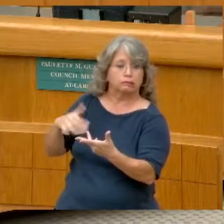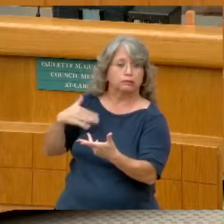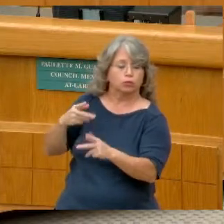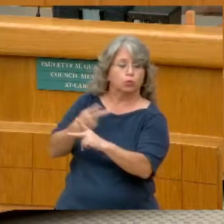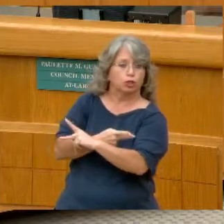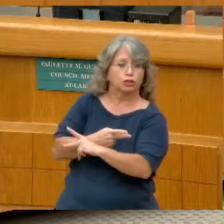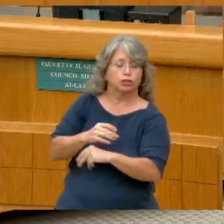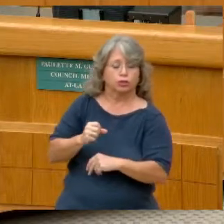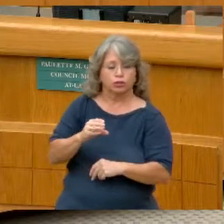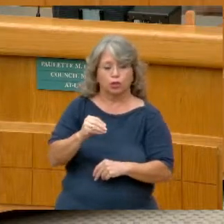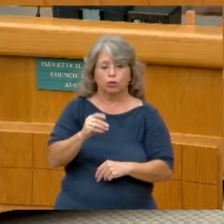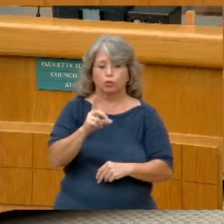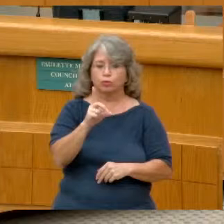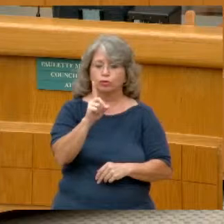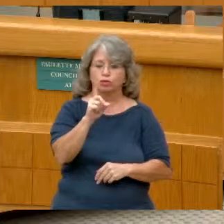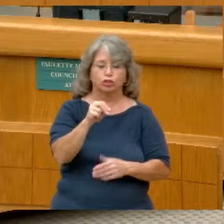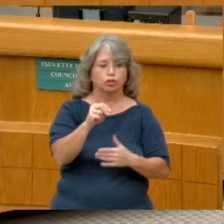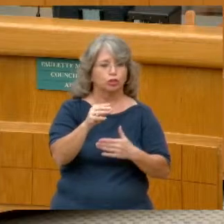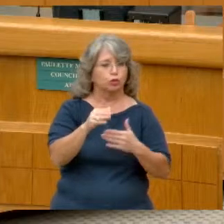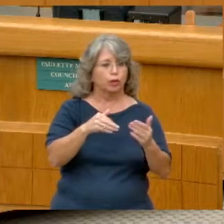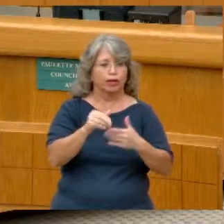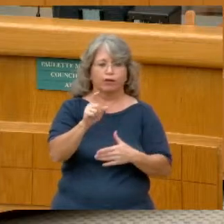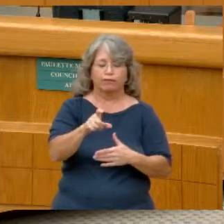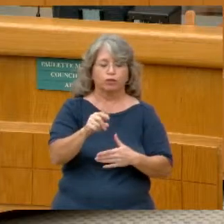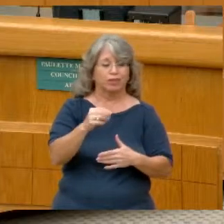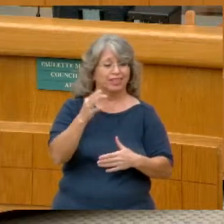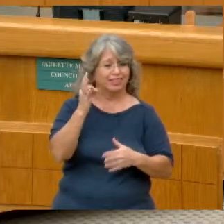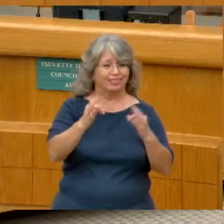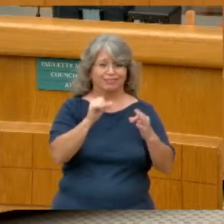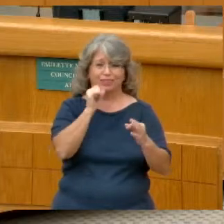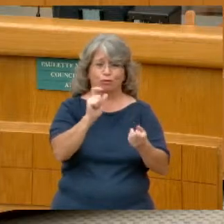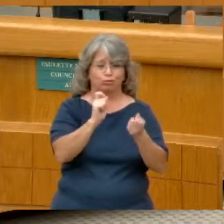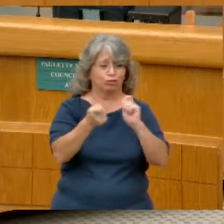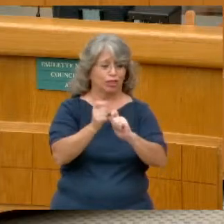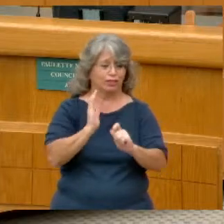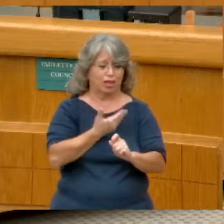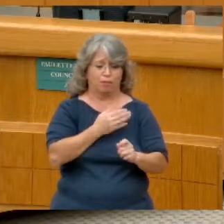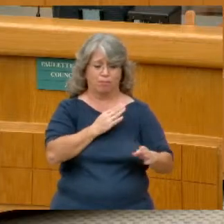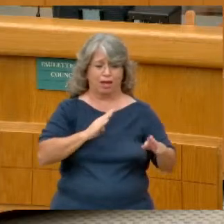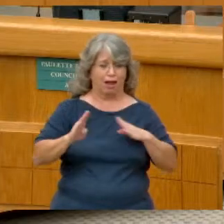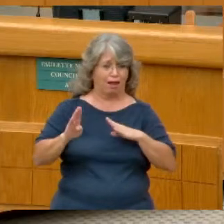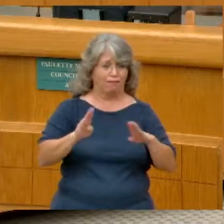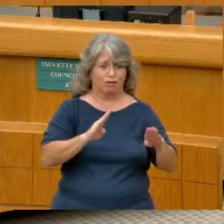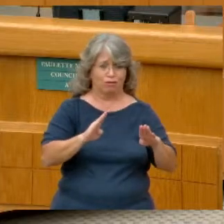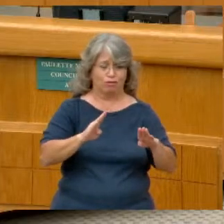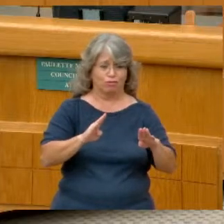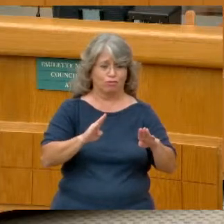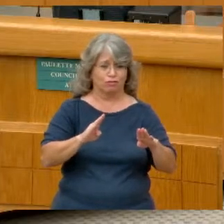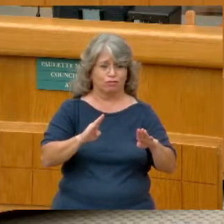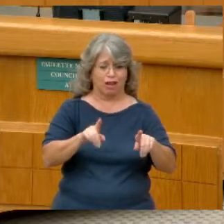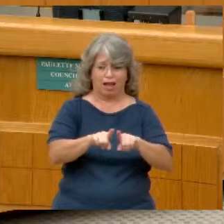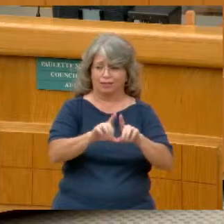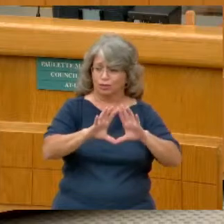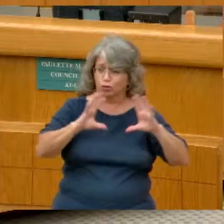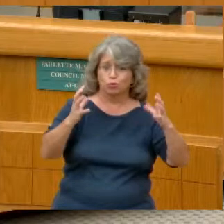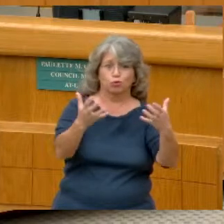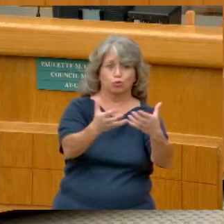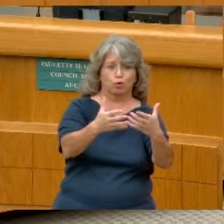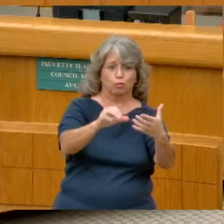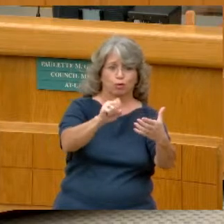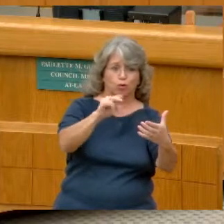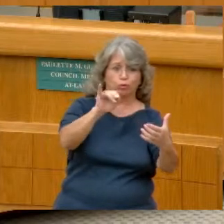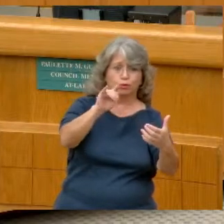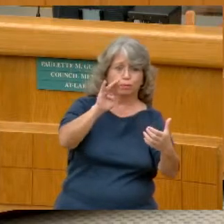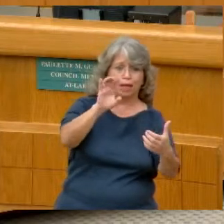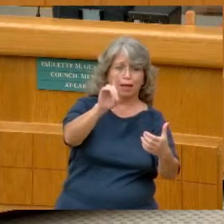do. If we don't change collectively in the coastal bend, then the graphs that I showed, they may not be exactly